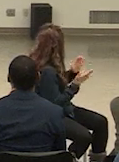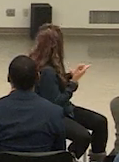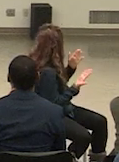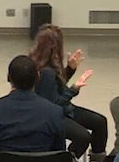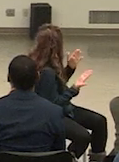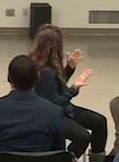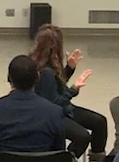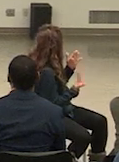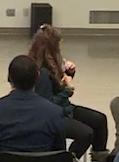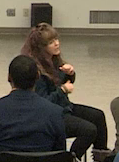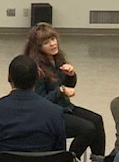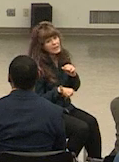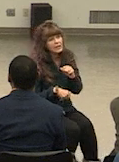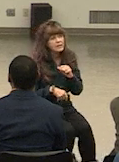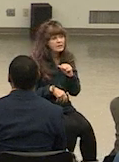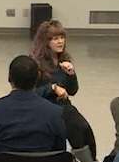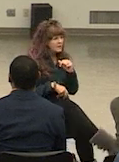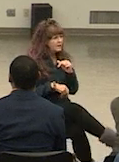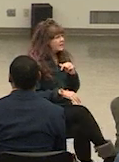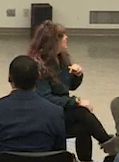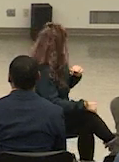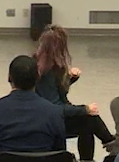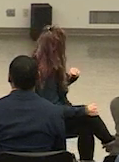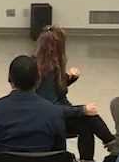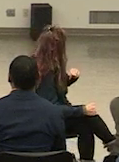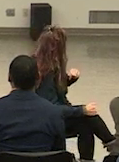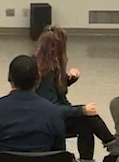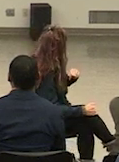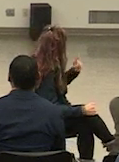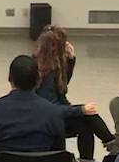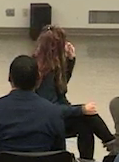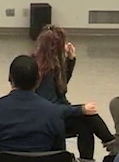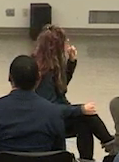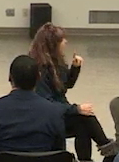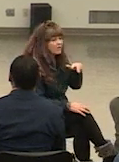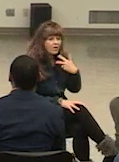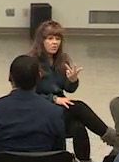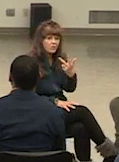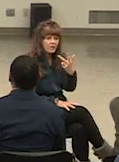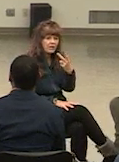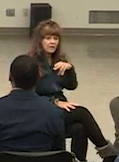Try and give a shout out for things that you can go back to because we only have a limited time together. But on a